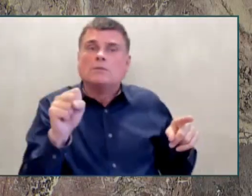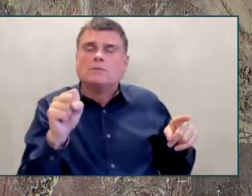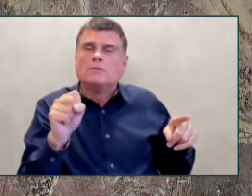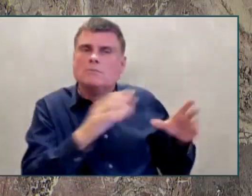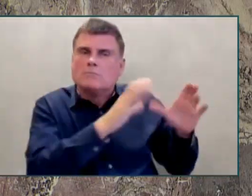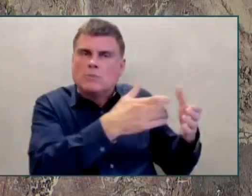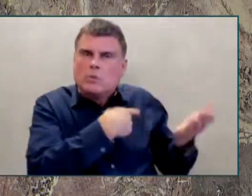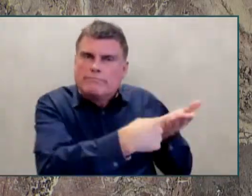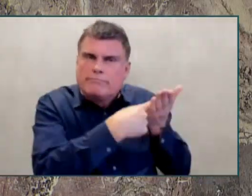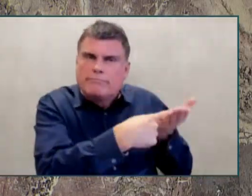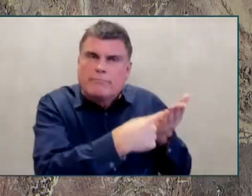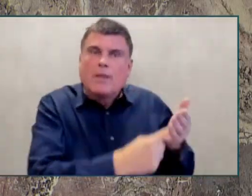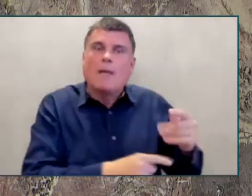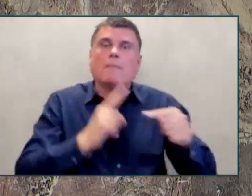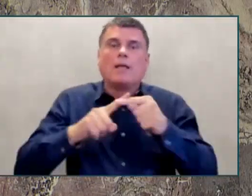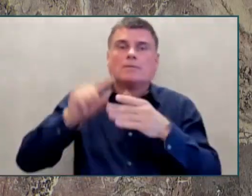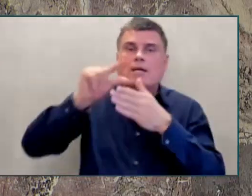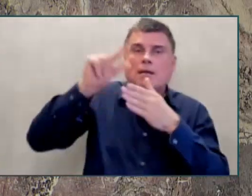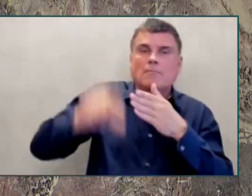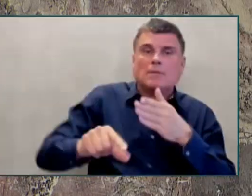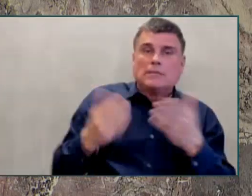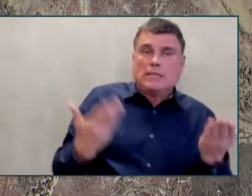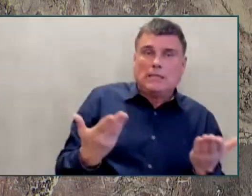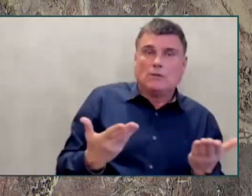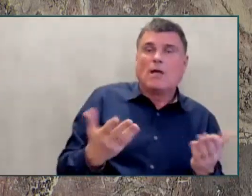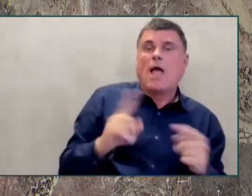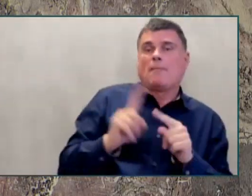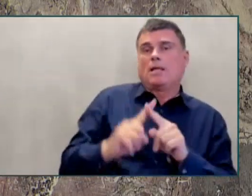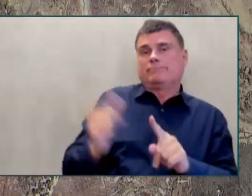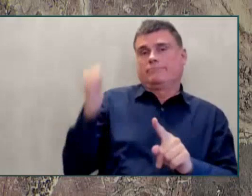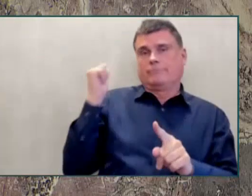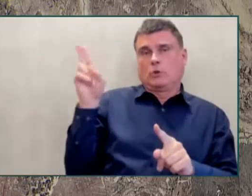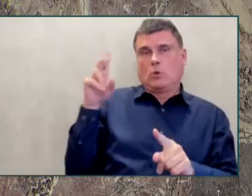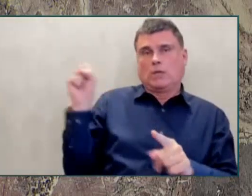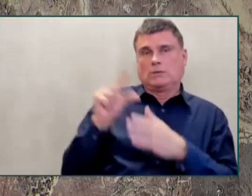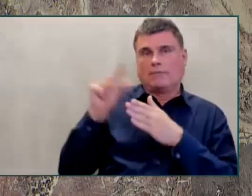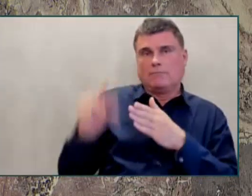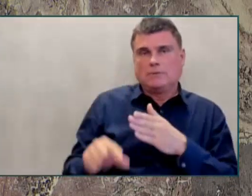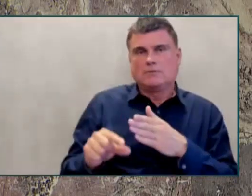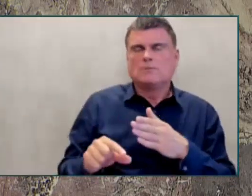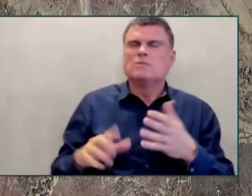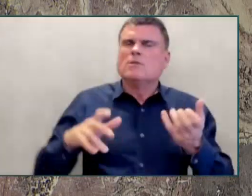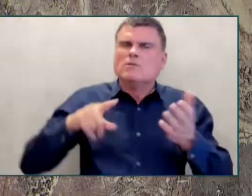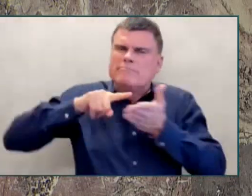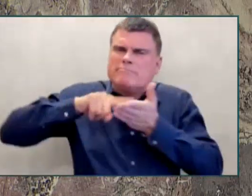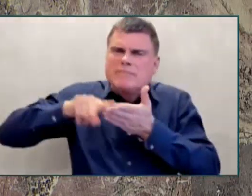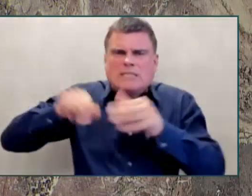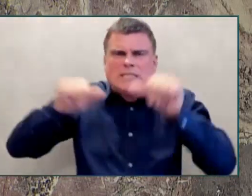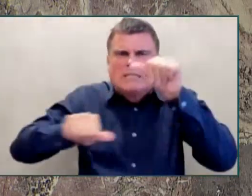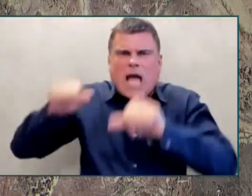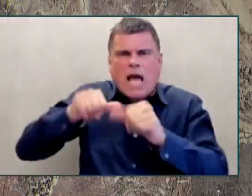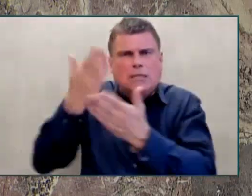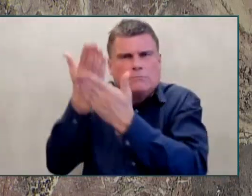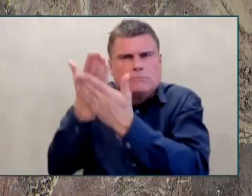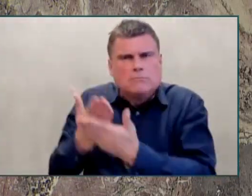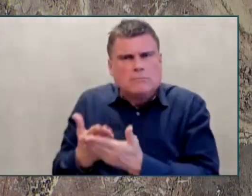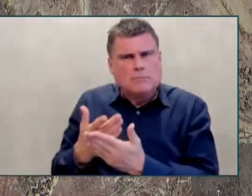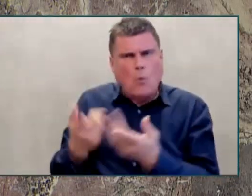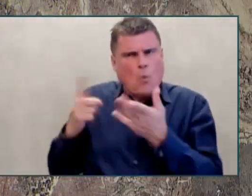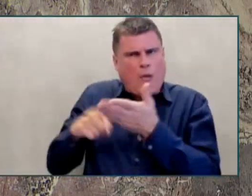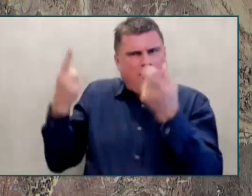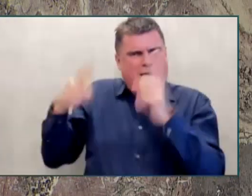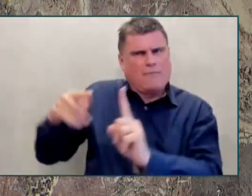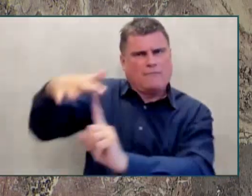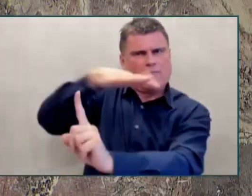with academics south of the border about science-based water quality guidelines. Those conversations